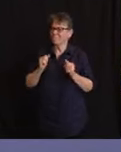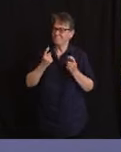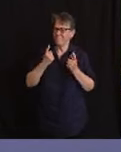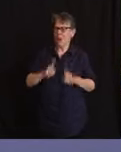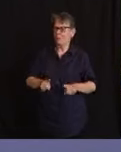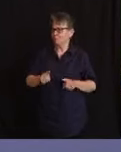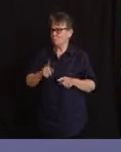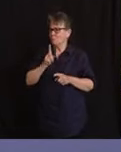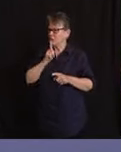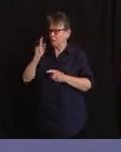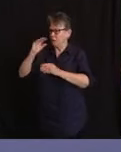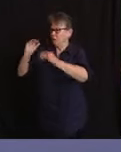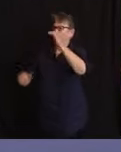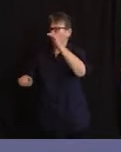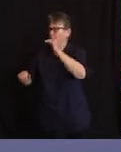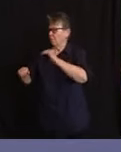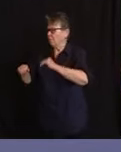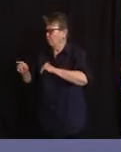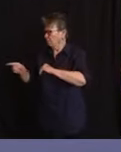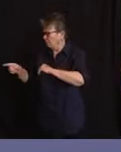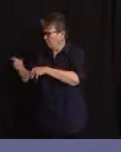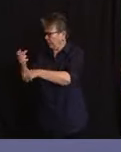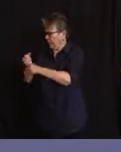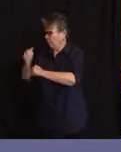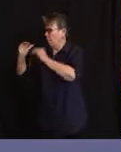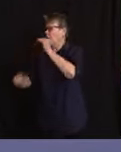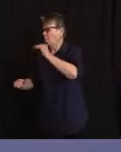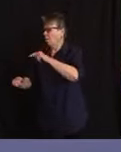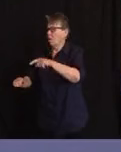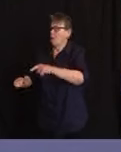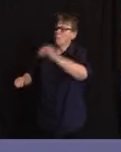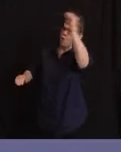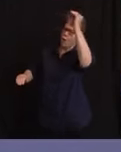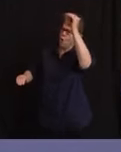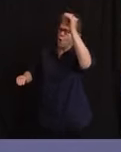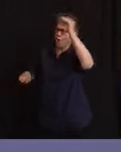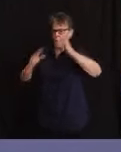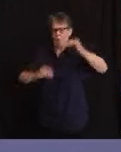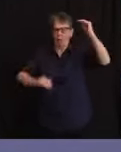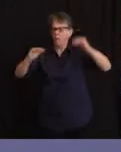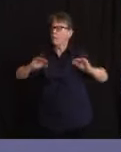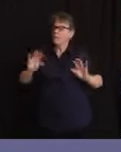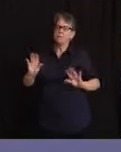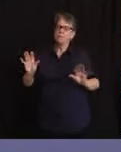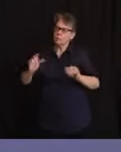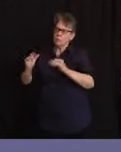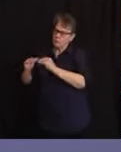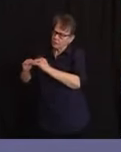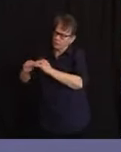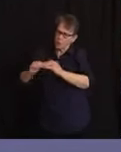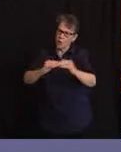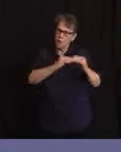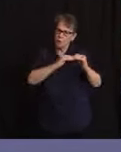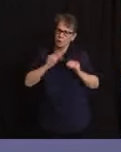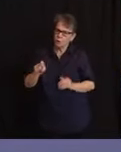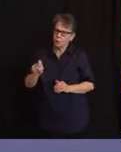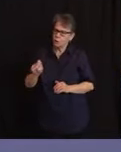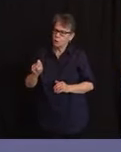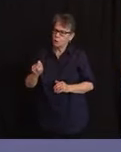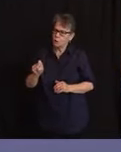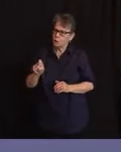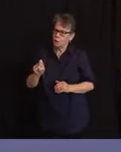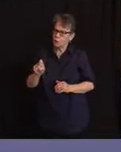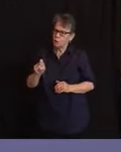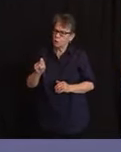is to have those inequalities exacerbated. It's why leadership from the African American community, the minute there was a press article about one of the